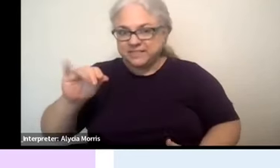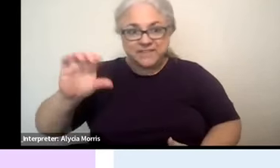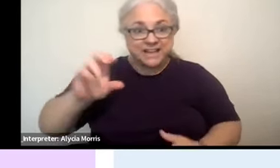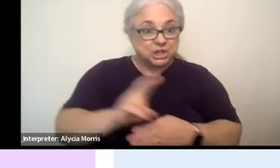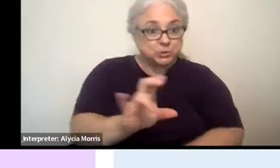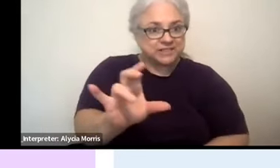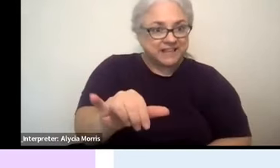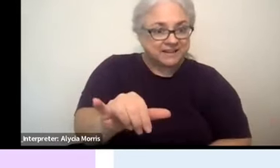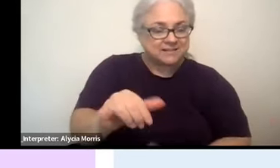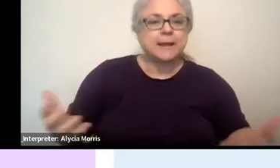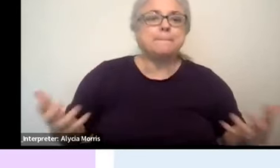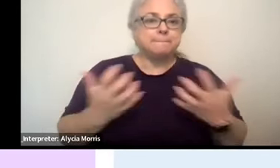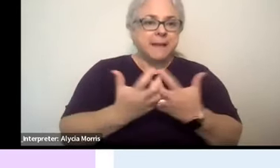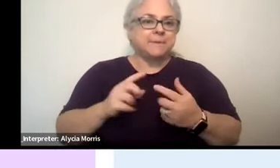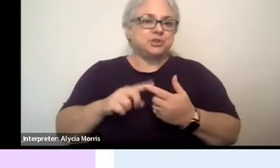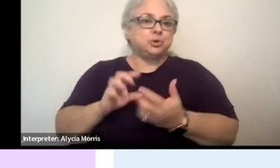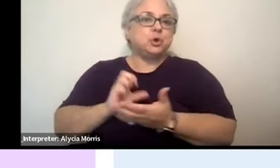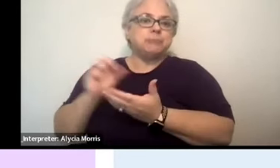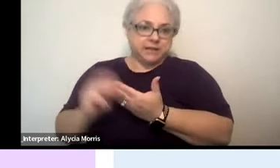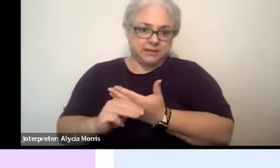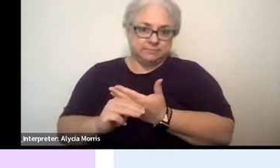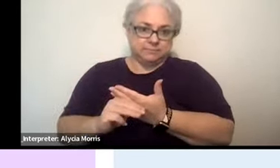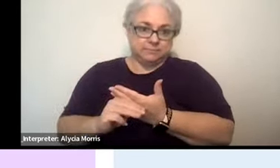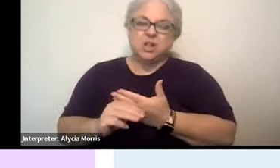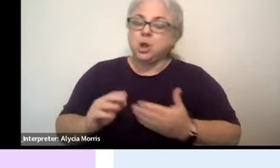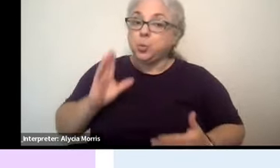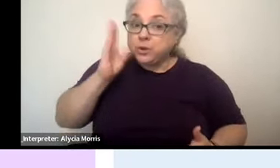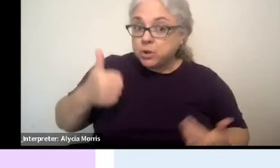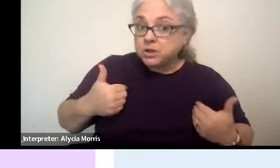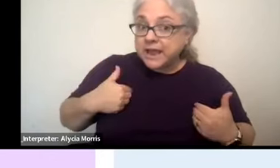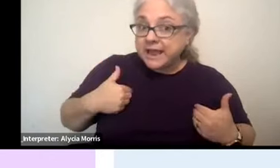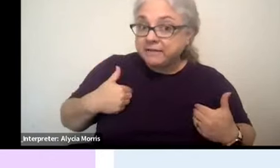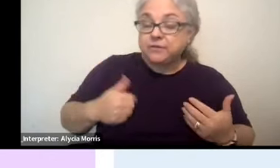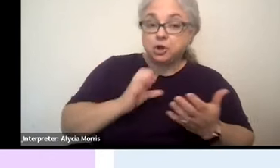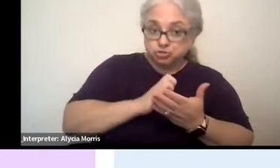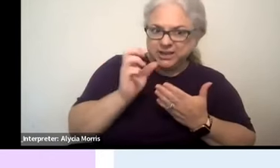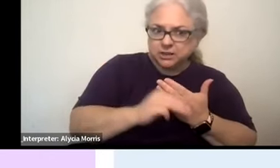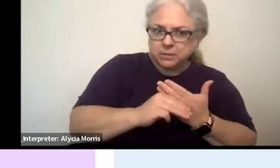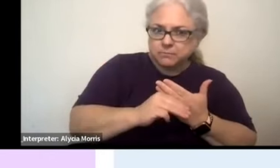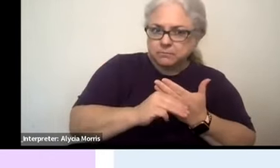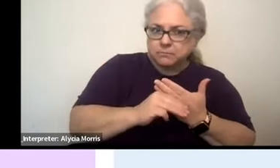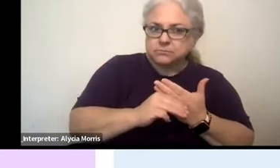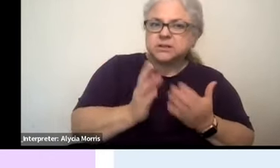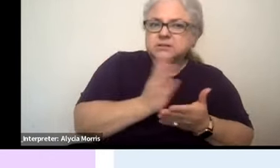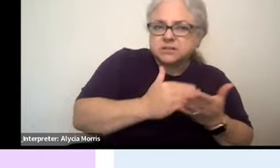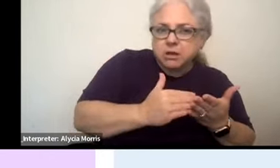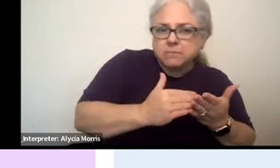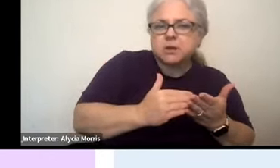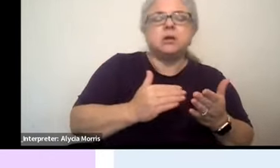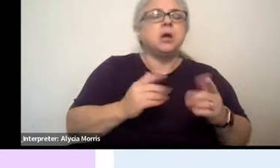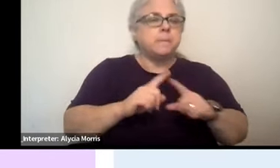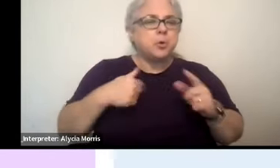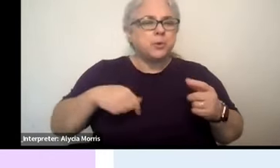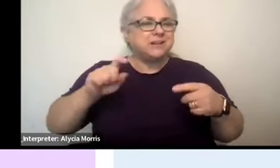there is any existing curricula, and there always will be some, even if it's a new program, to determine any gaps and to figure